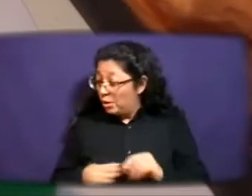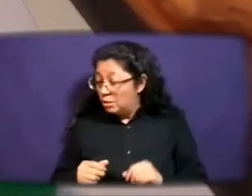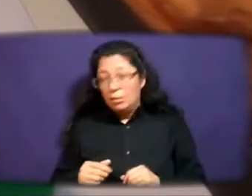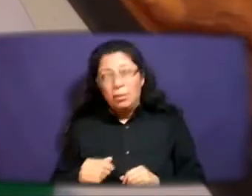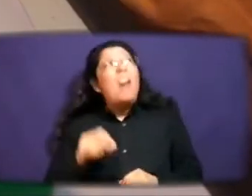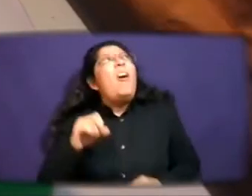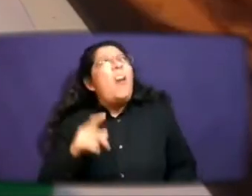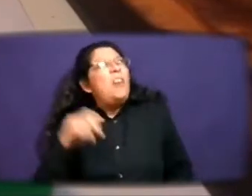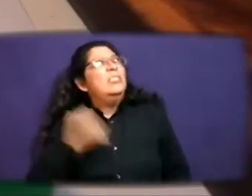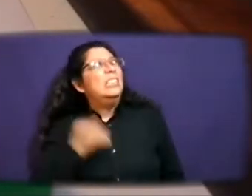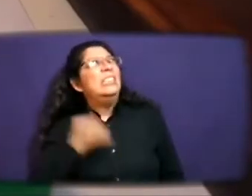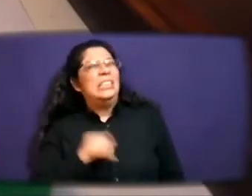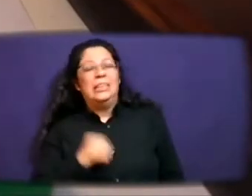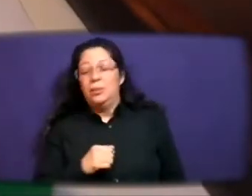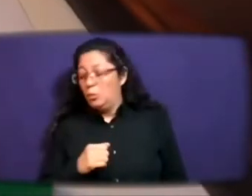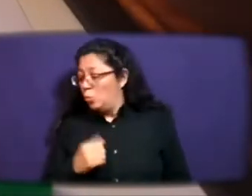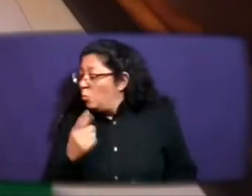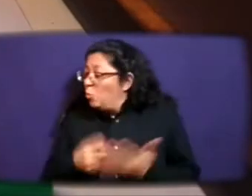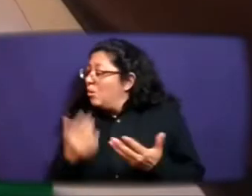What color do you want to do that?